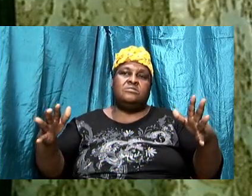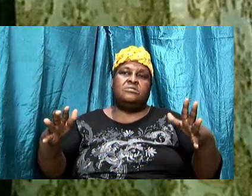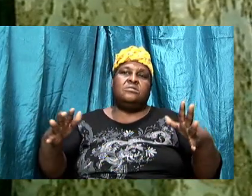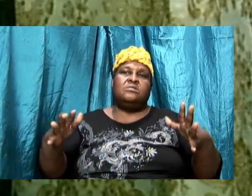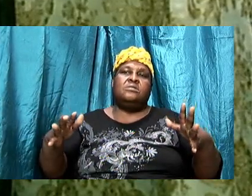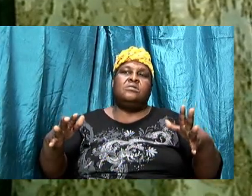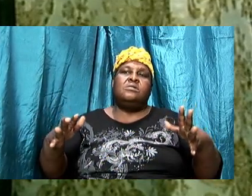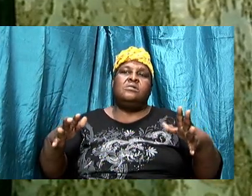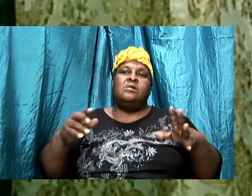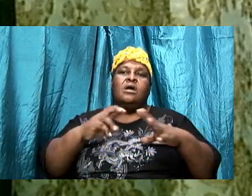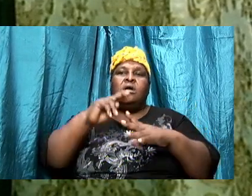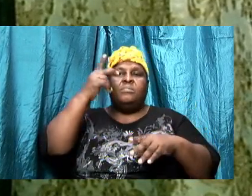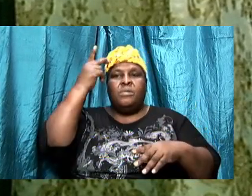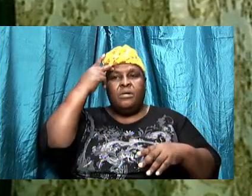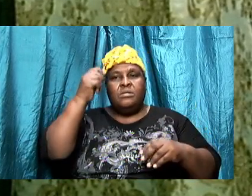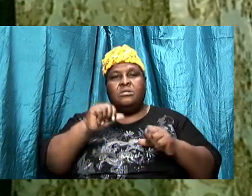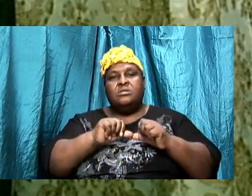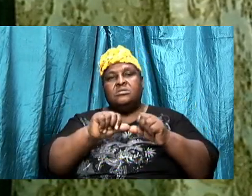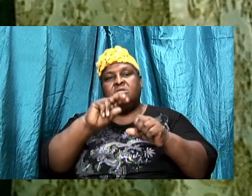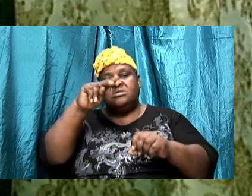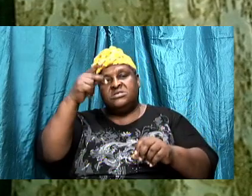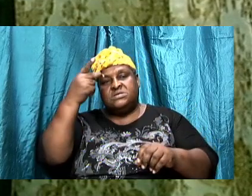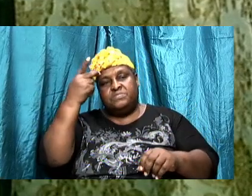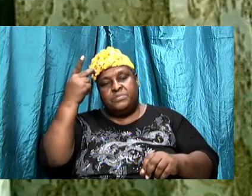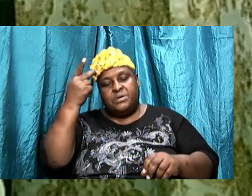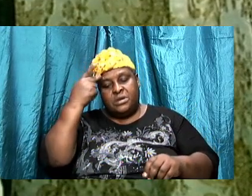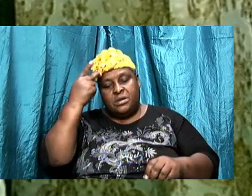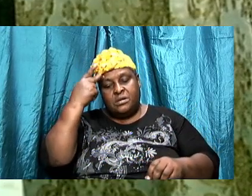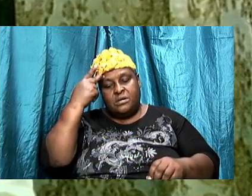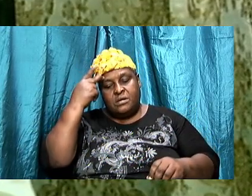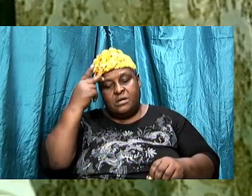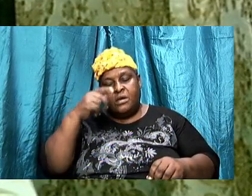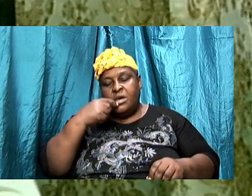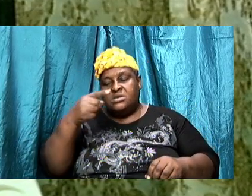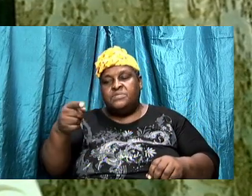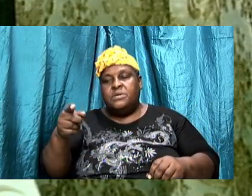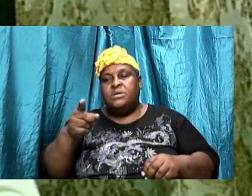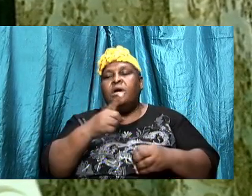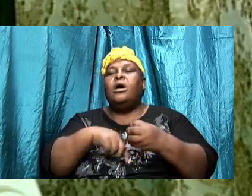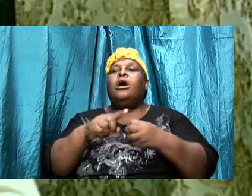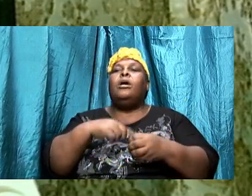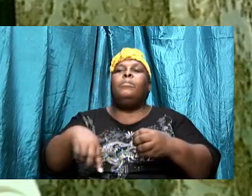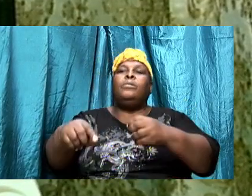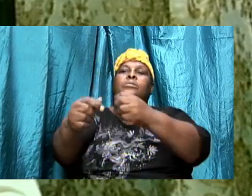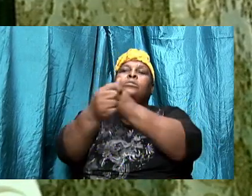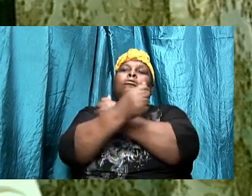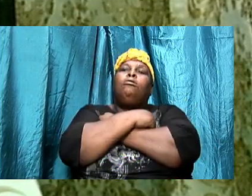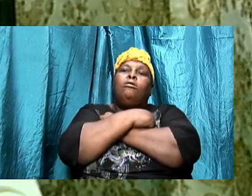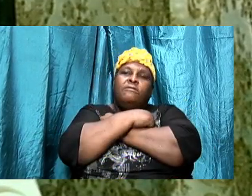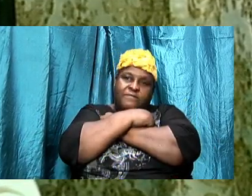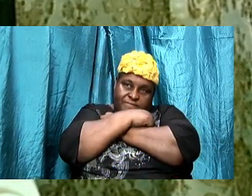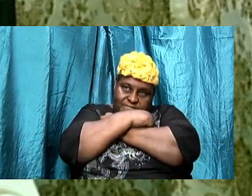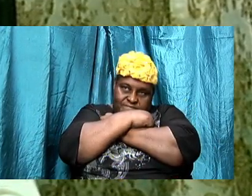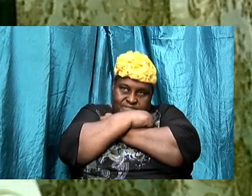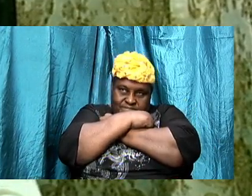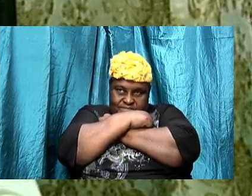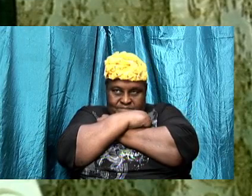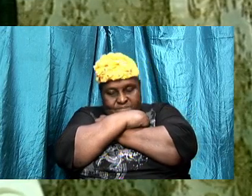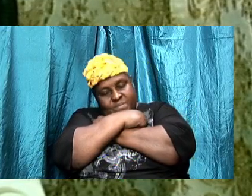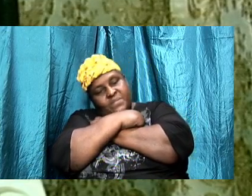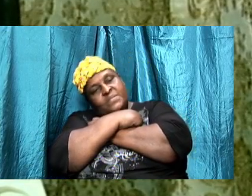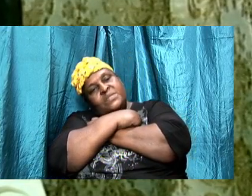went on to speak about, in chapter 13, he speaks about love. And I can't even close without touching this,